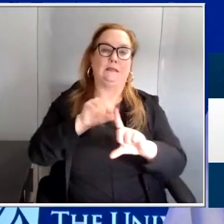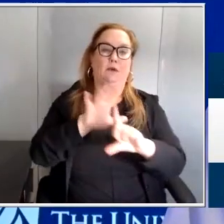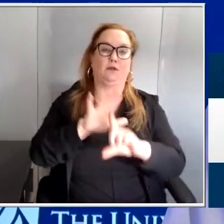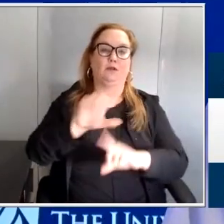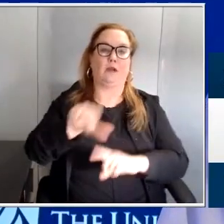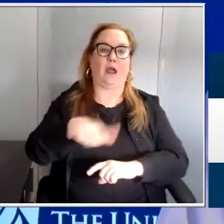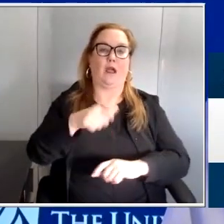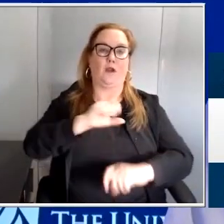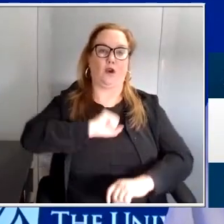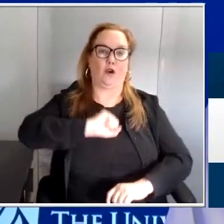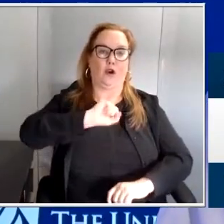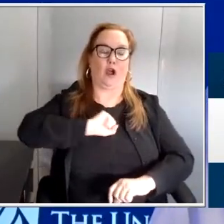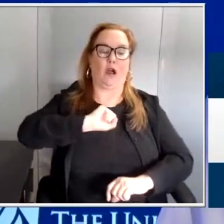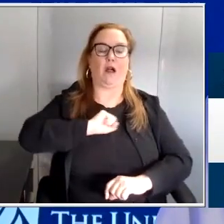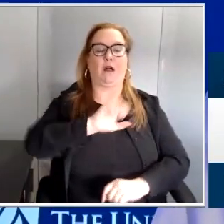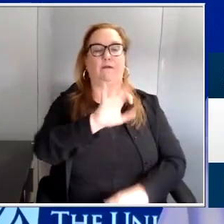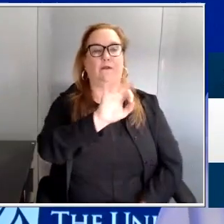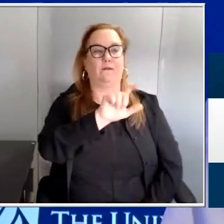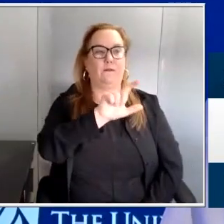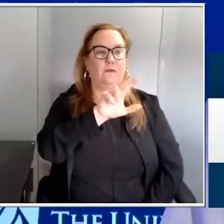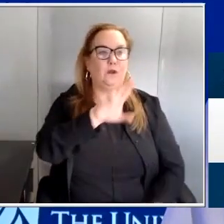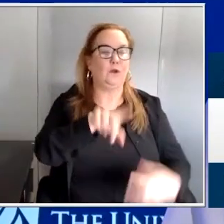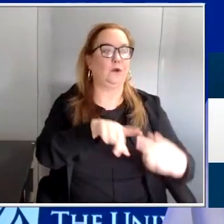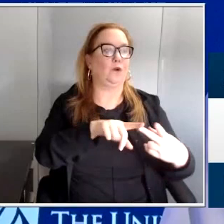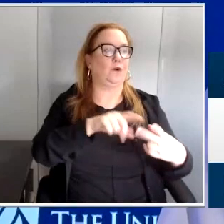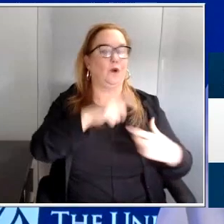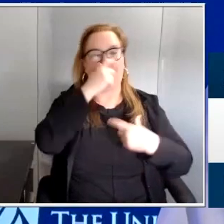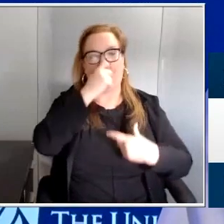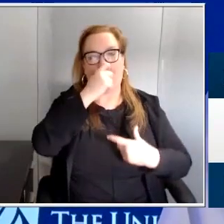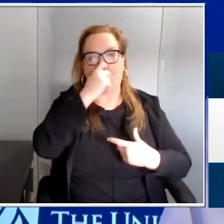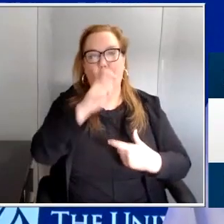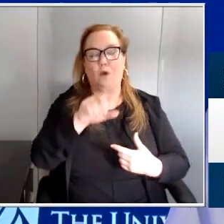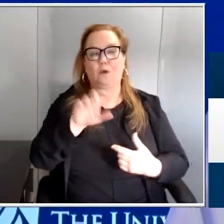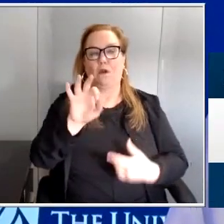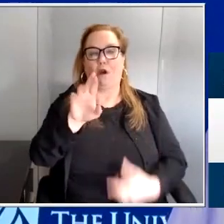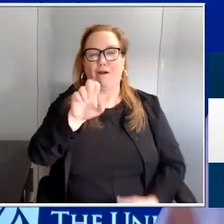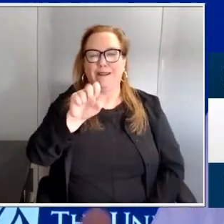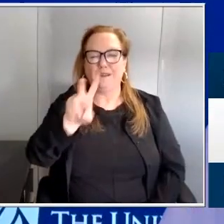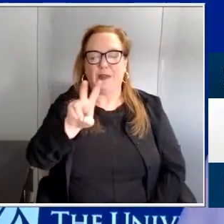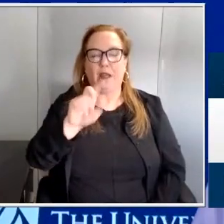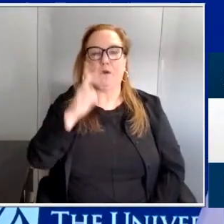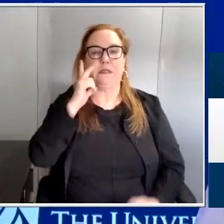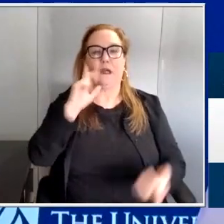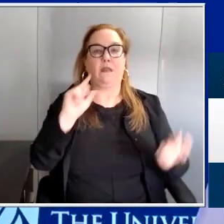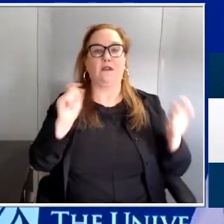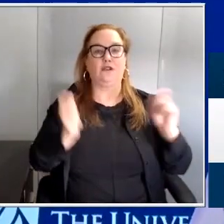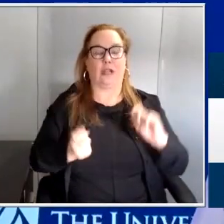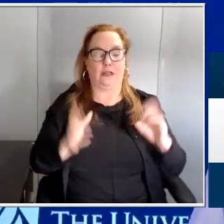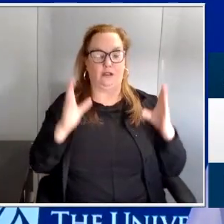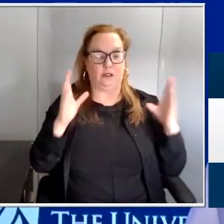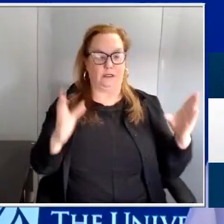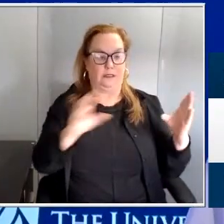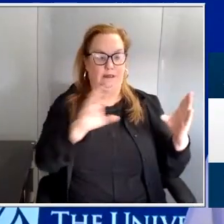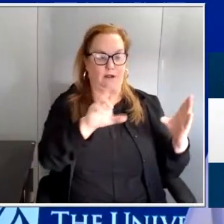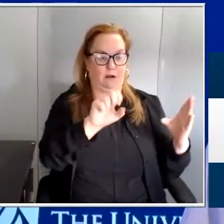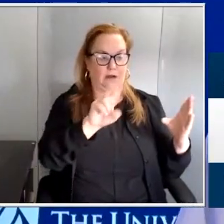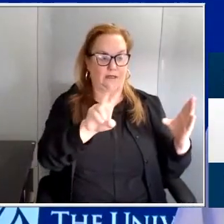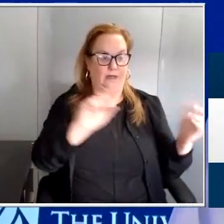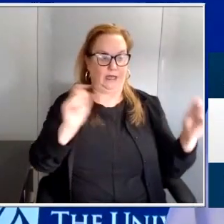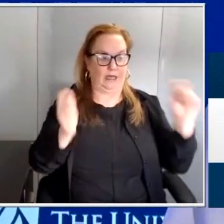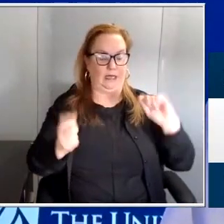viruses, influenza, RSV. We saw those other changes in the time frame of RSV as